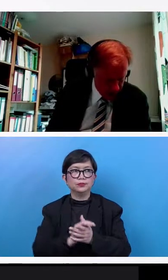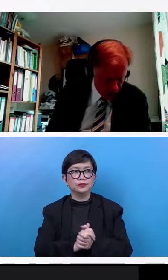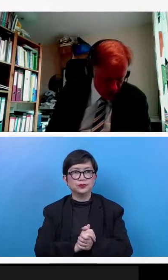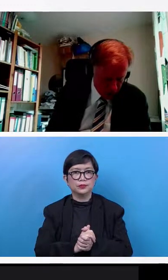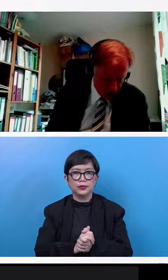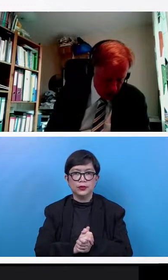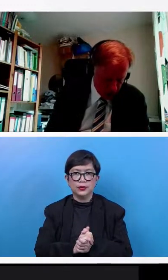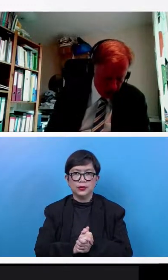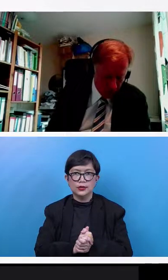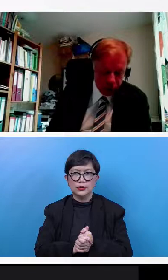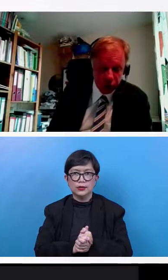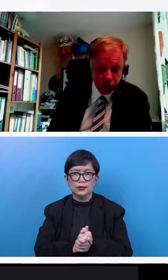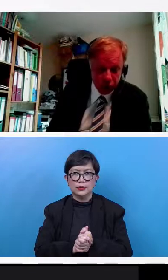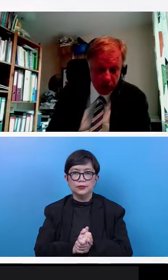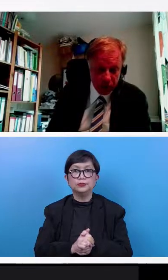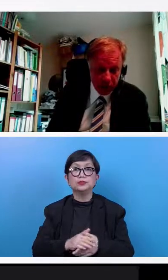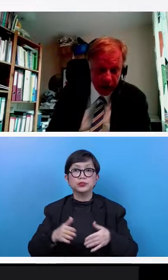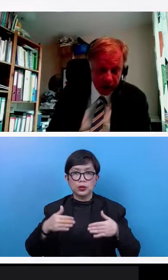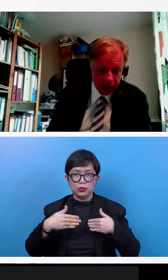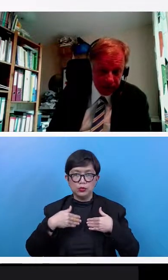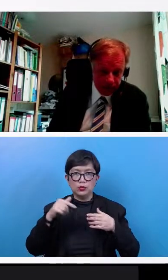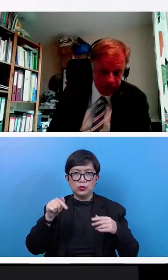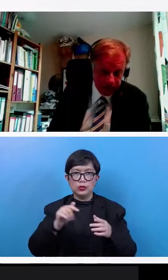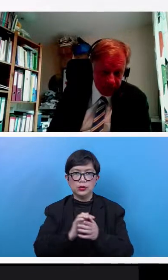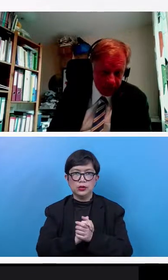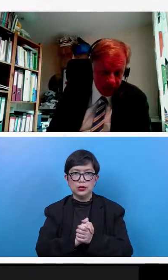has a strong conceptual focus on human impact.